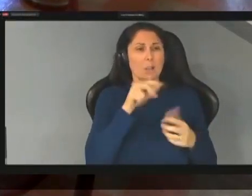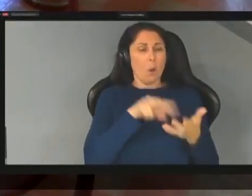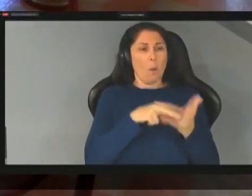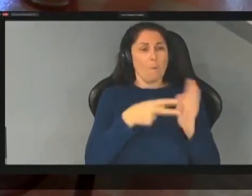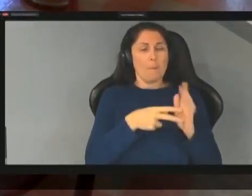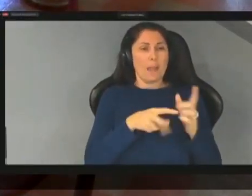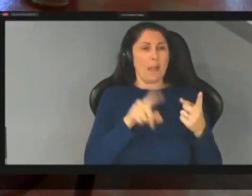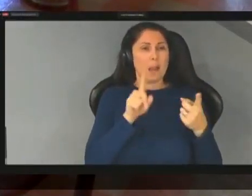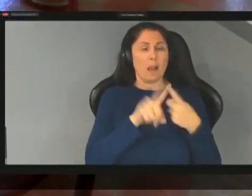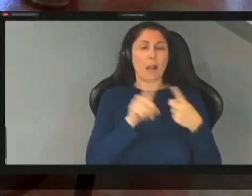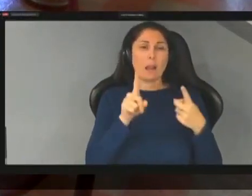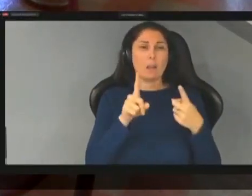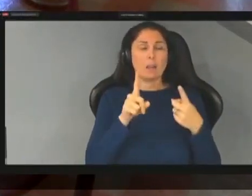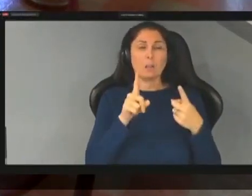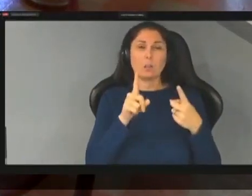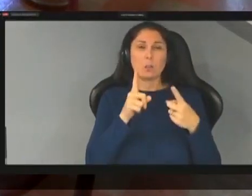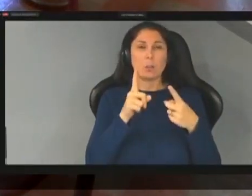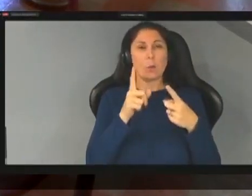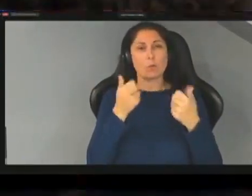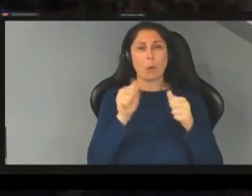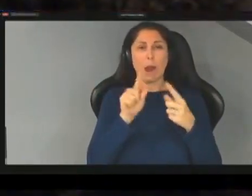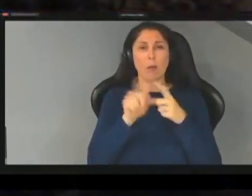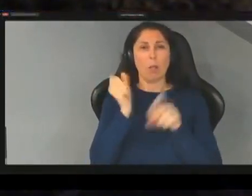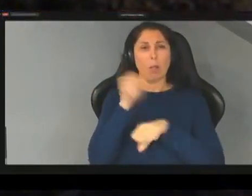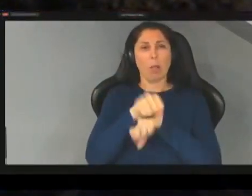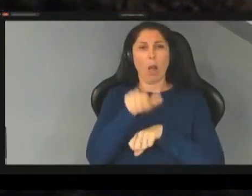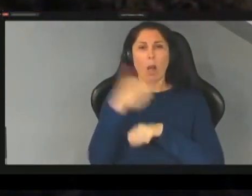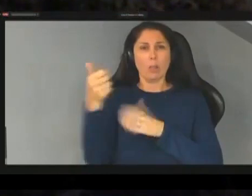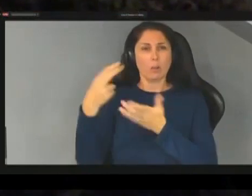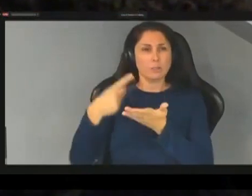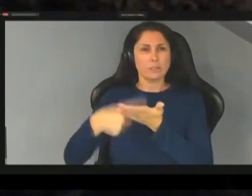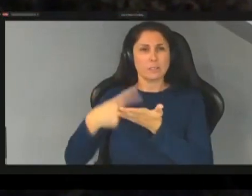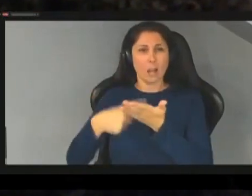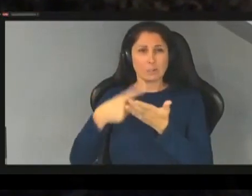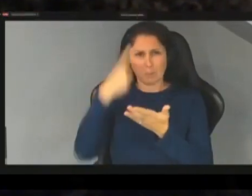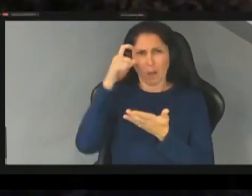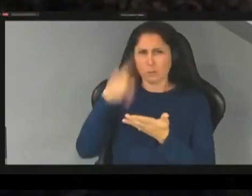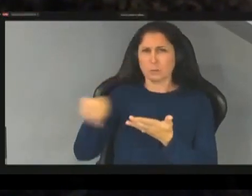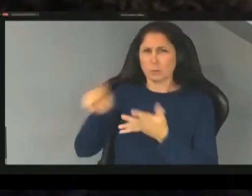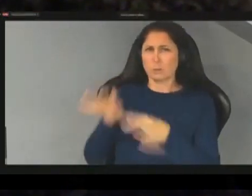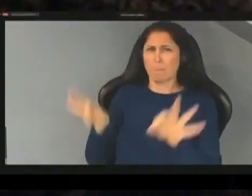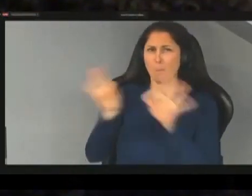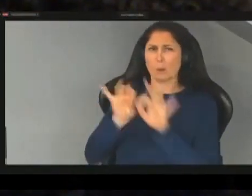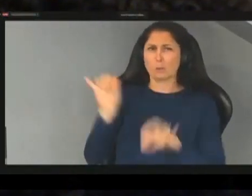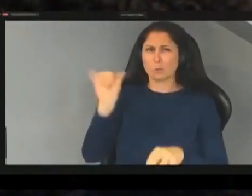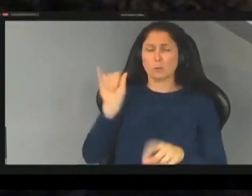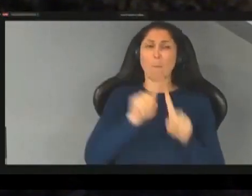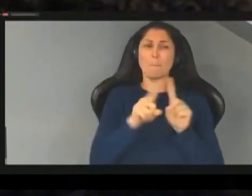any of the other discussions that we're having right now because they're incredibly important. But one sort of